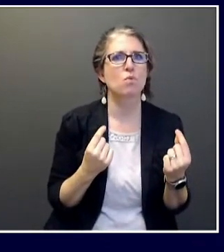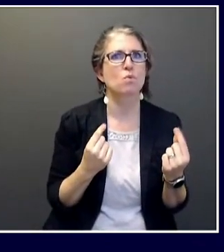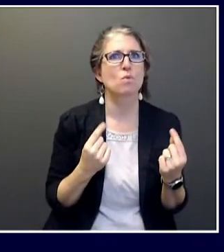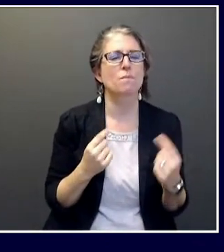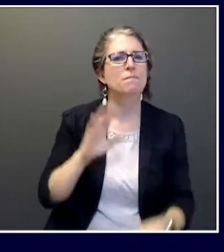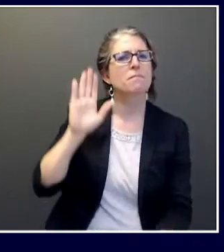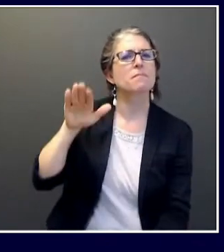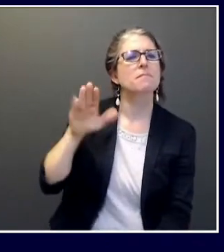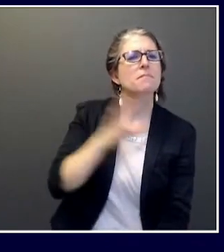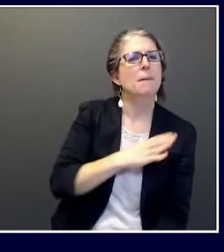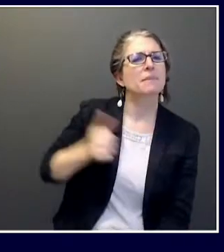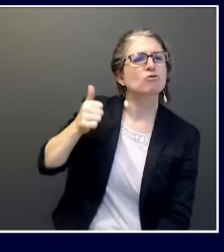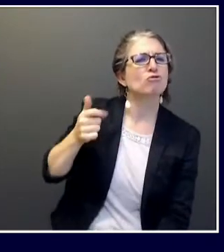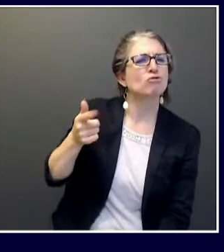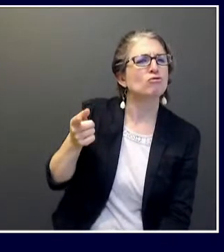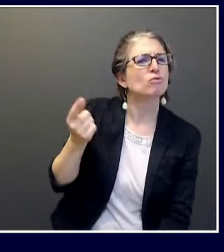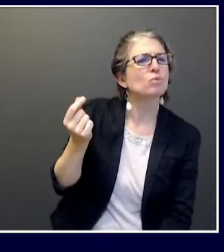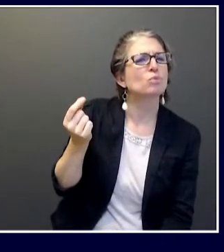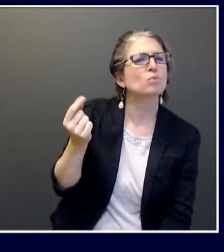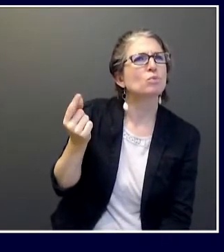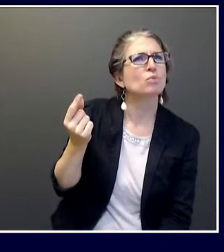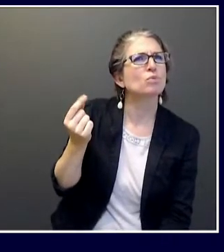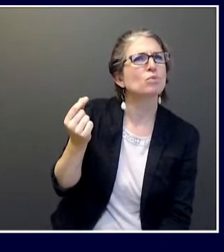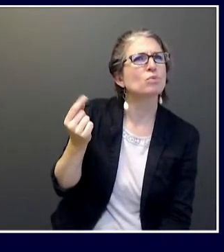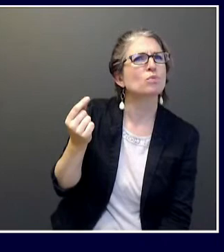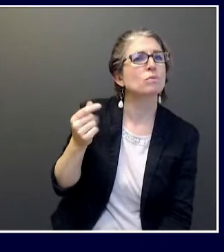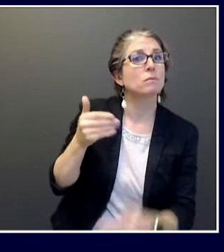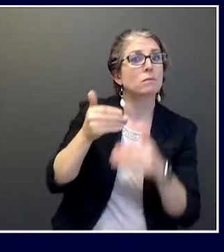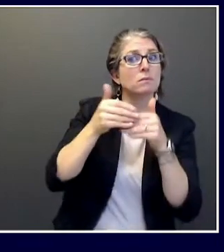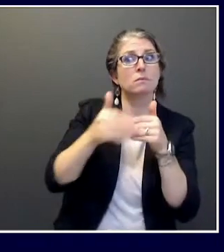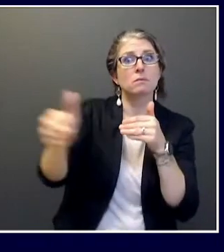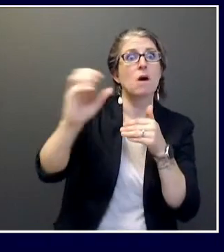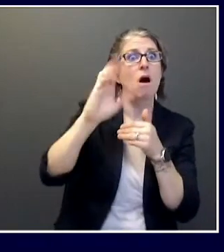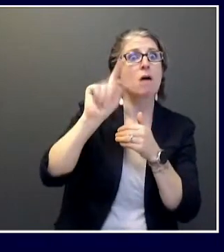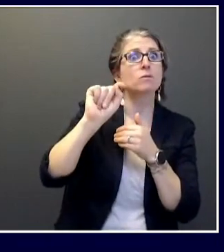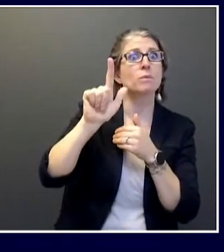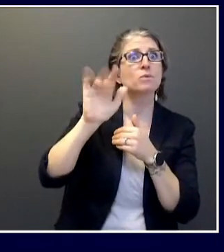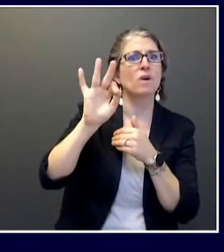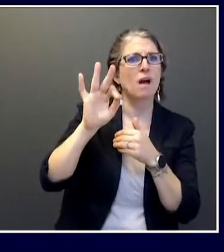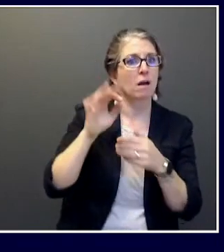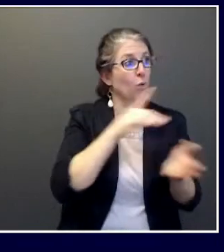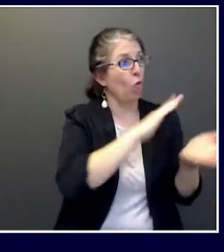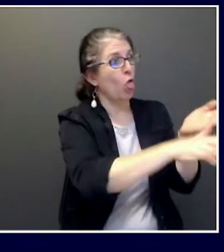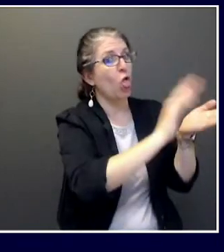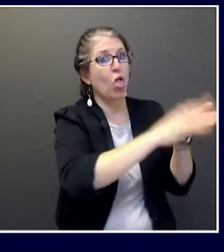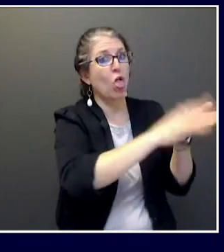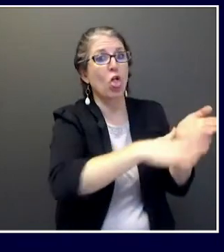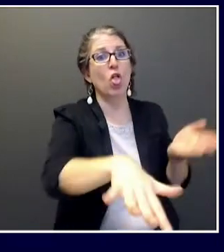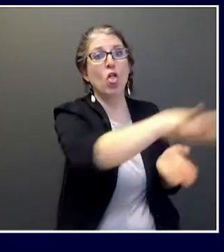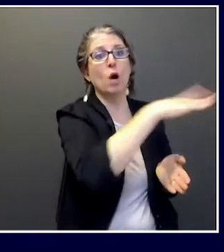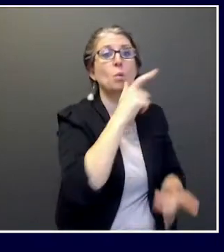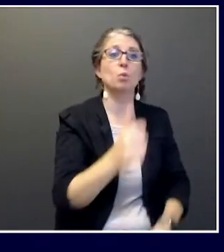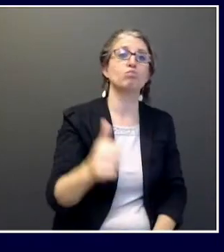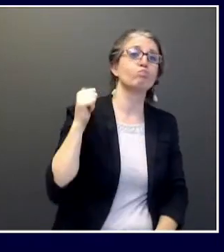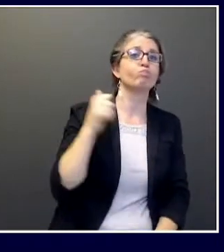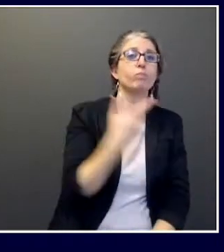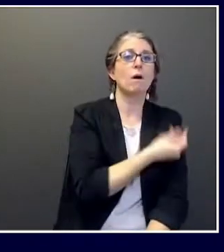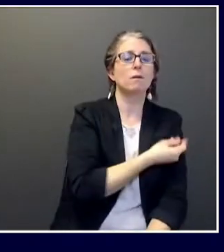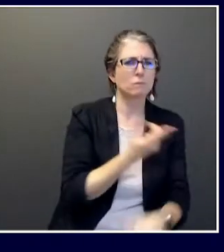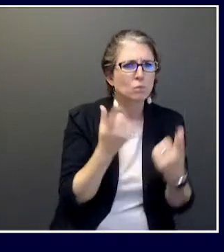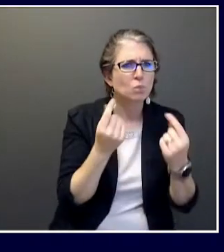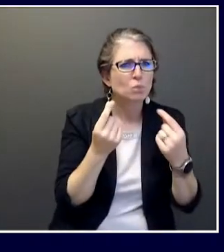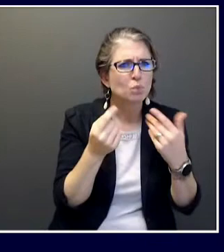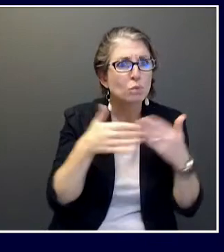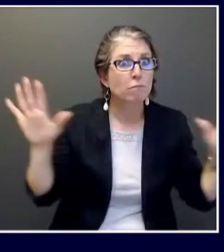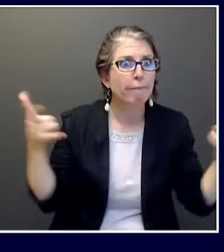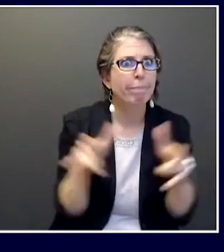And if you can go into a little more detail about what exactly staffing ratios, on-the-job training, what that means